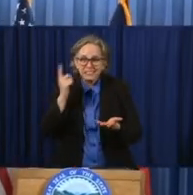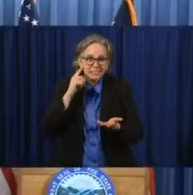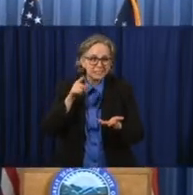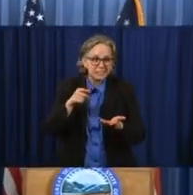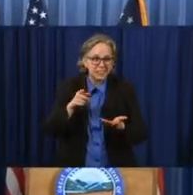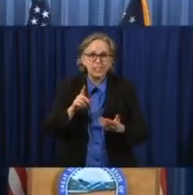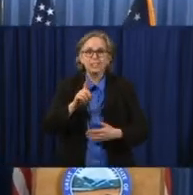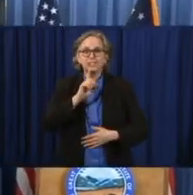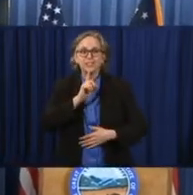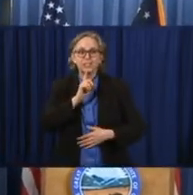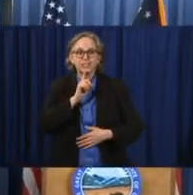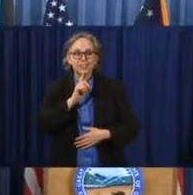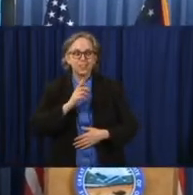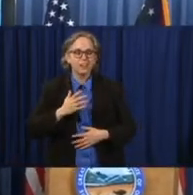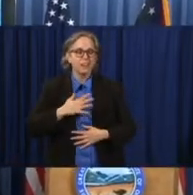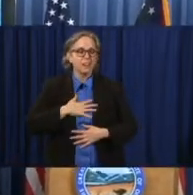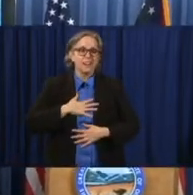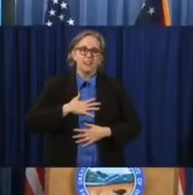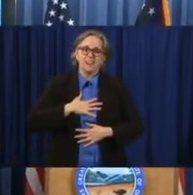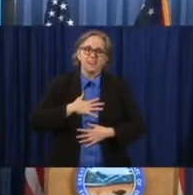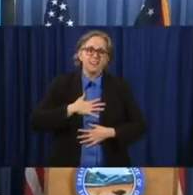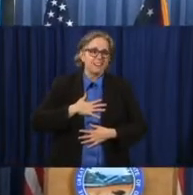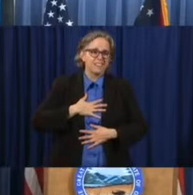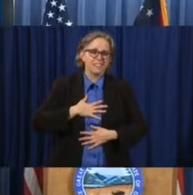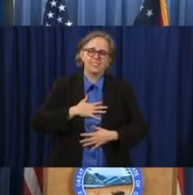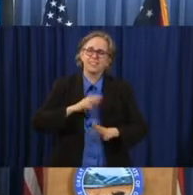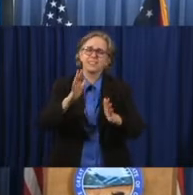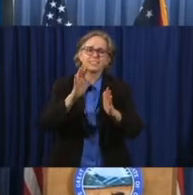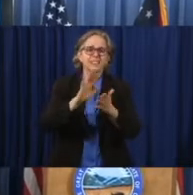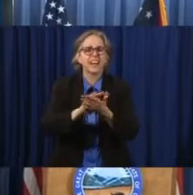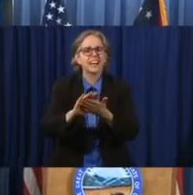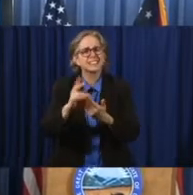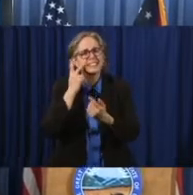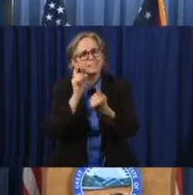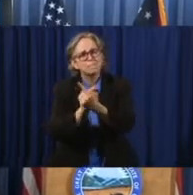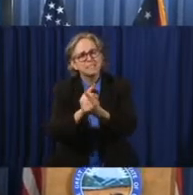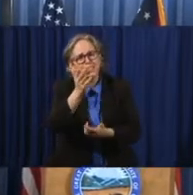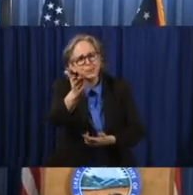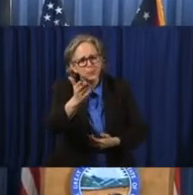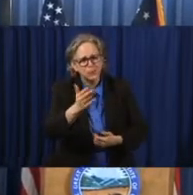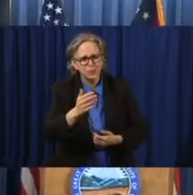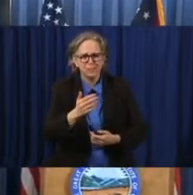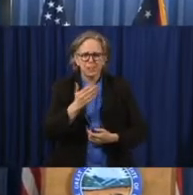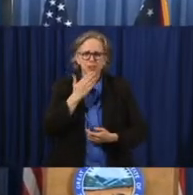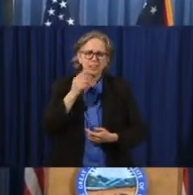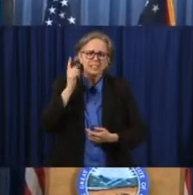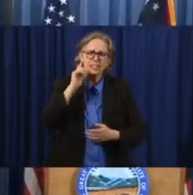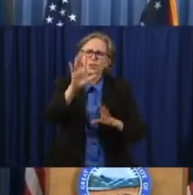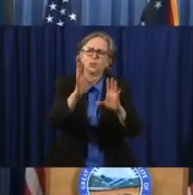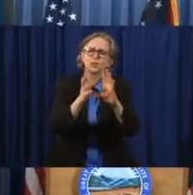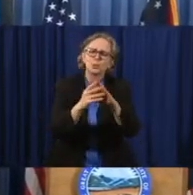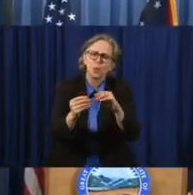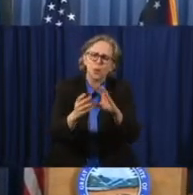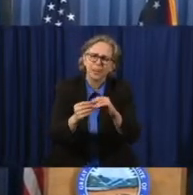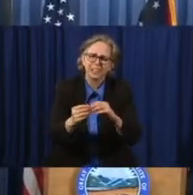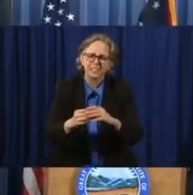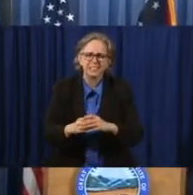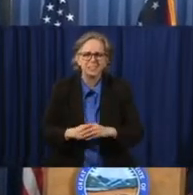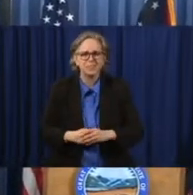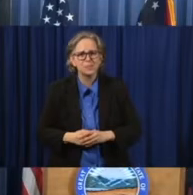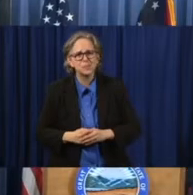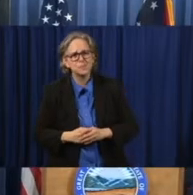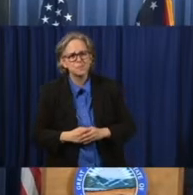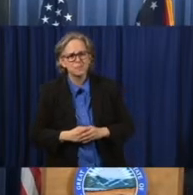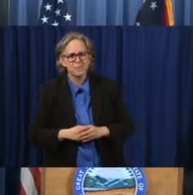I just, again, so nice to meet you and so good to hear your story. I guess we never know what